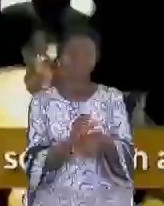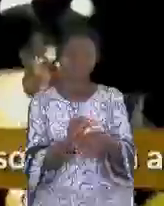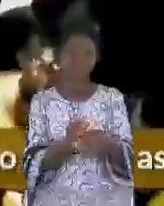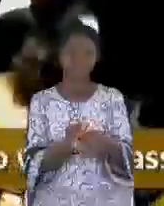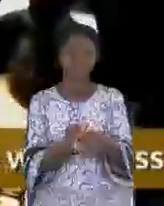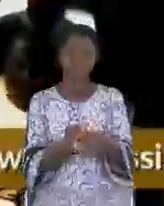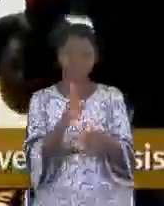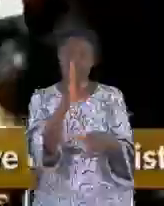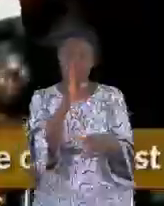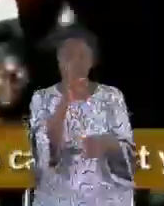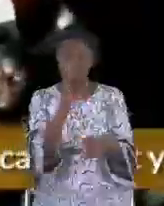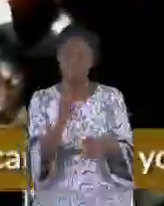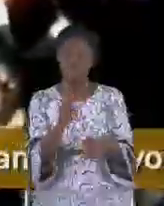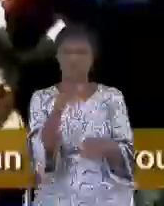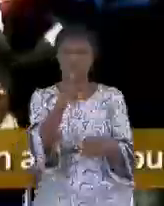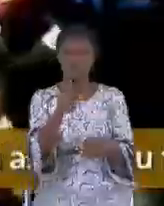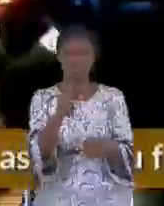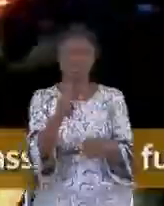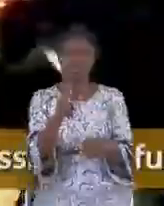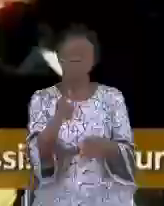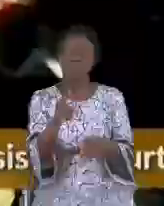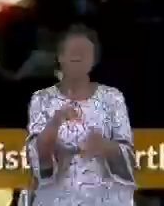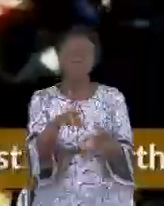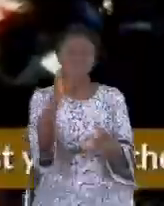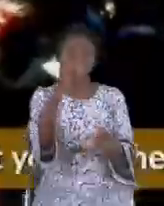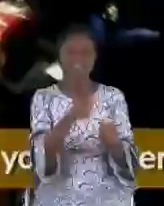Ensure you pick everyone.